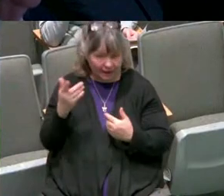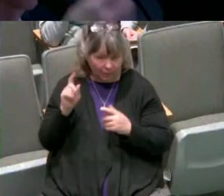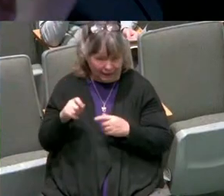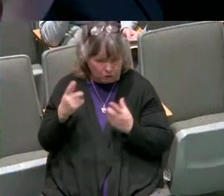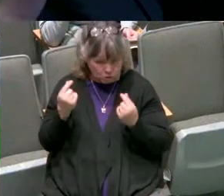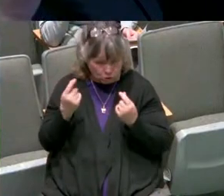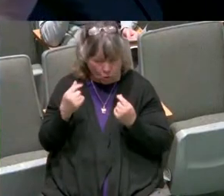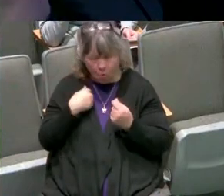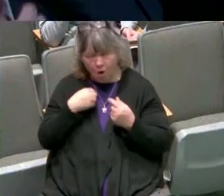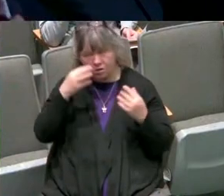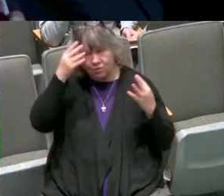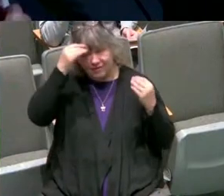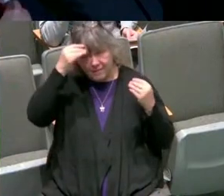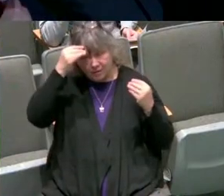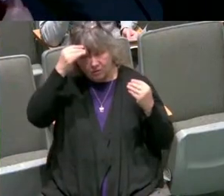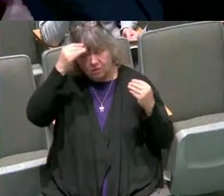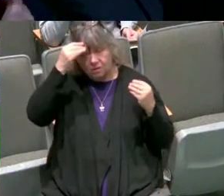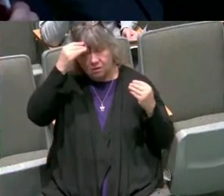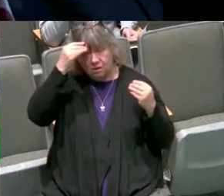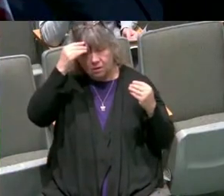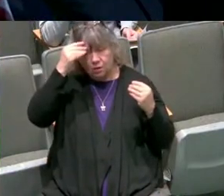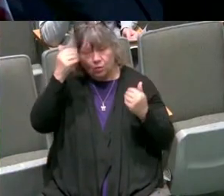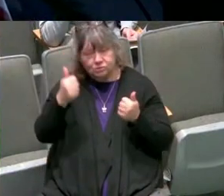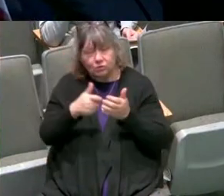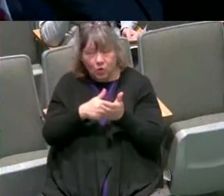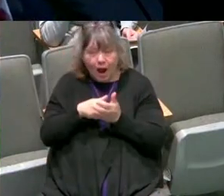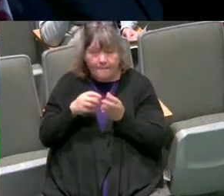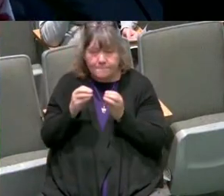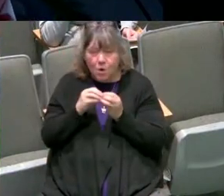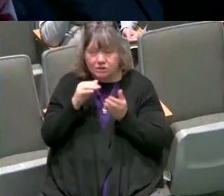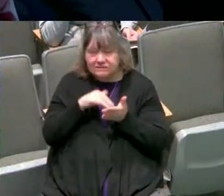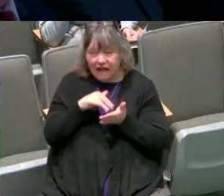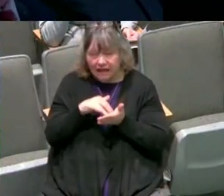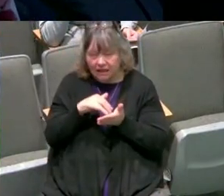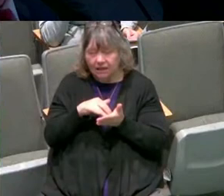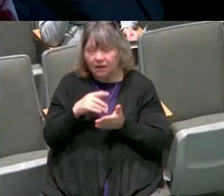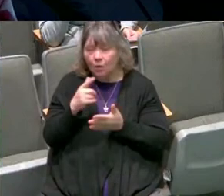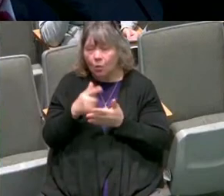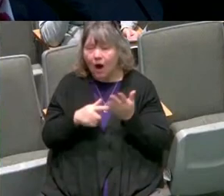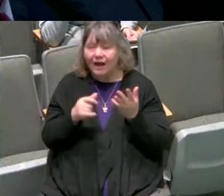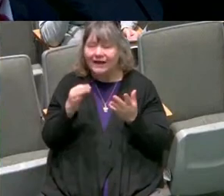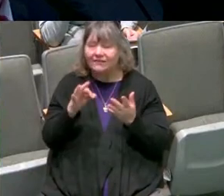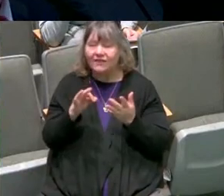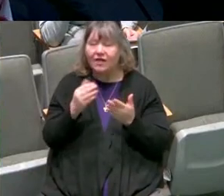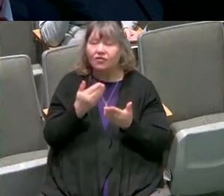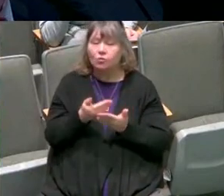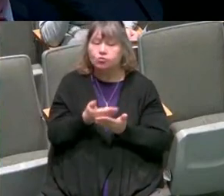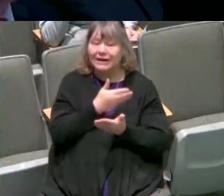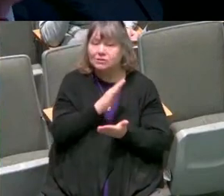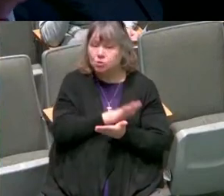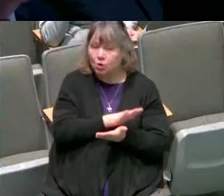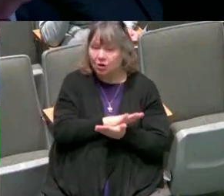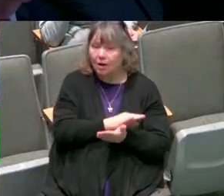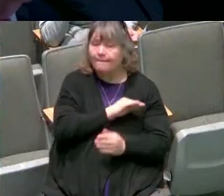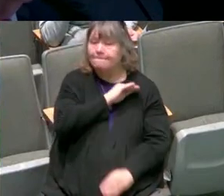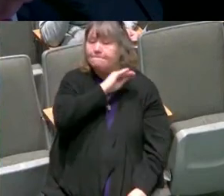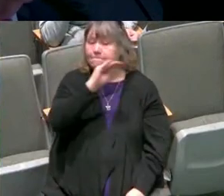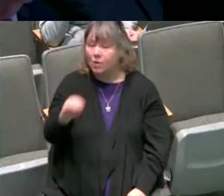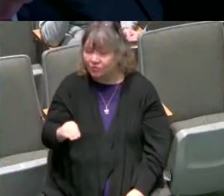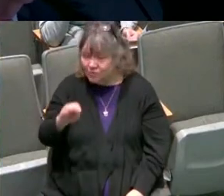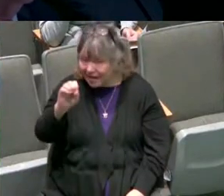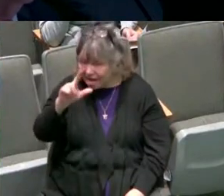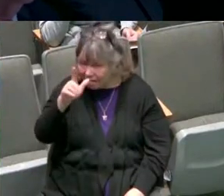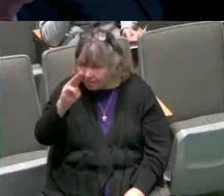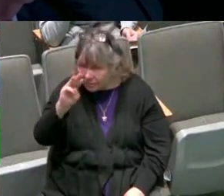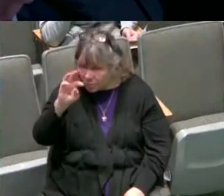or look at which will require further study is what if we relocated the preschool over to the Elmwood